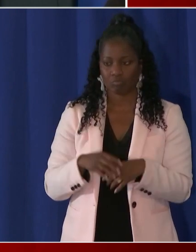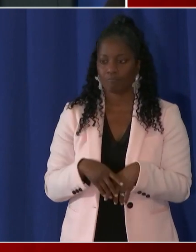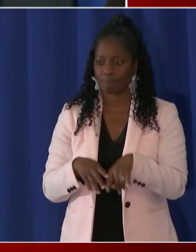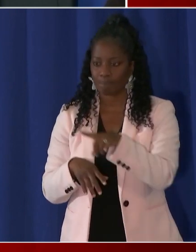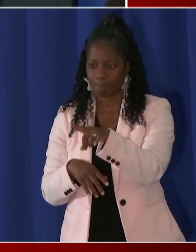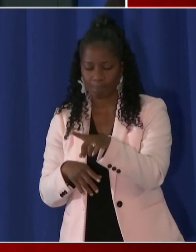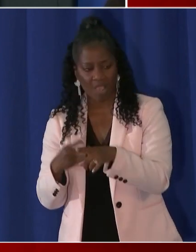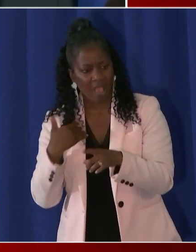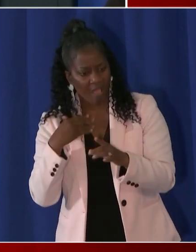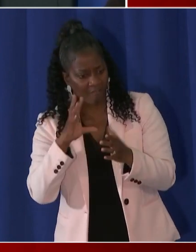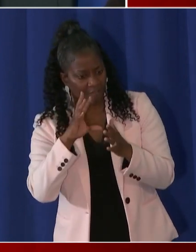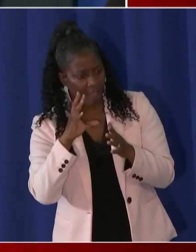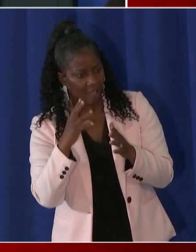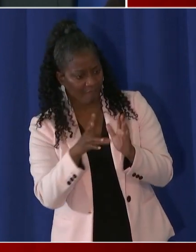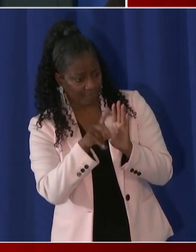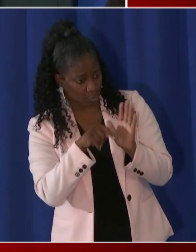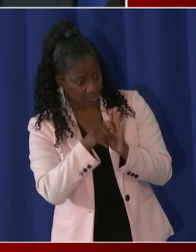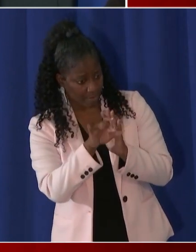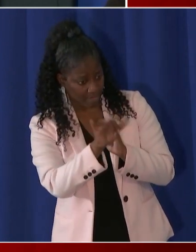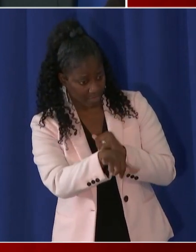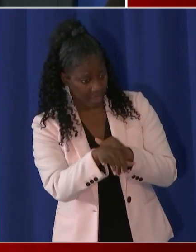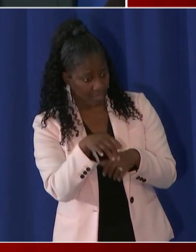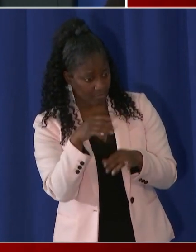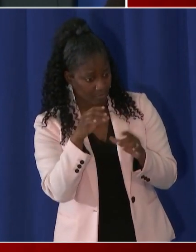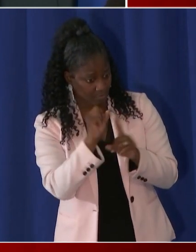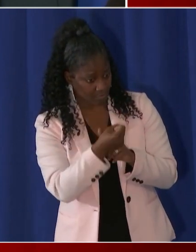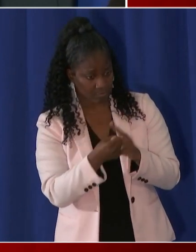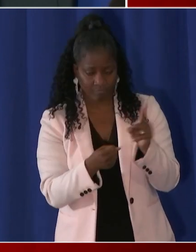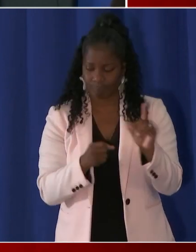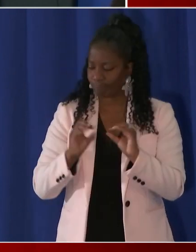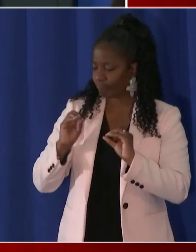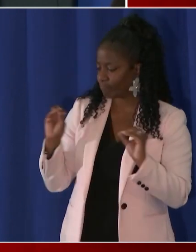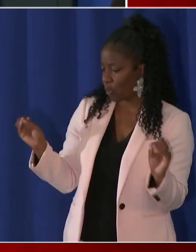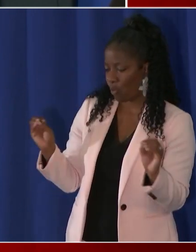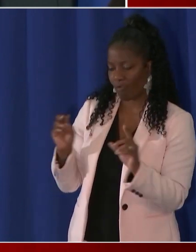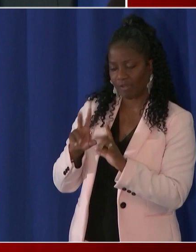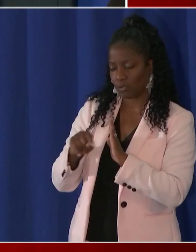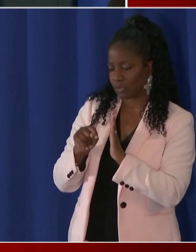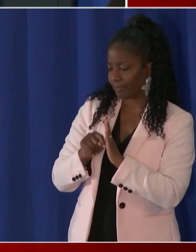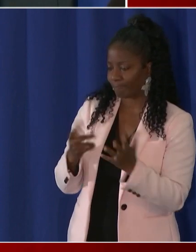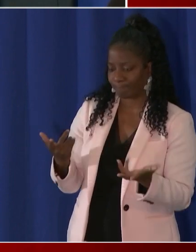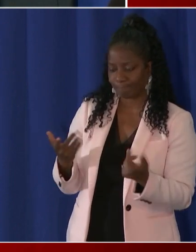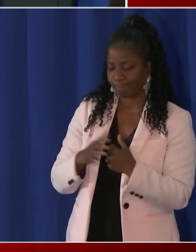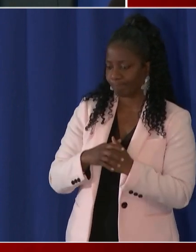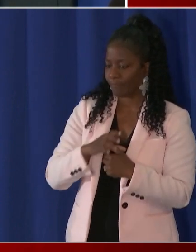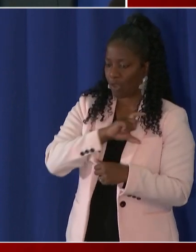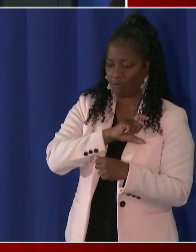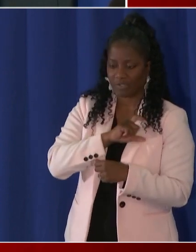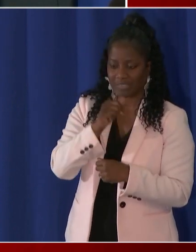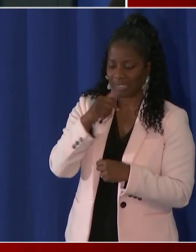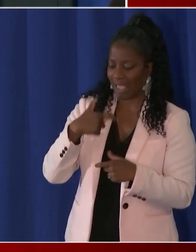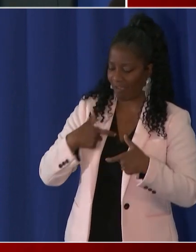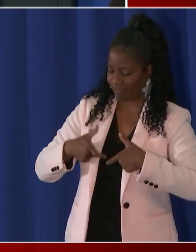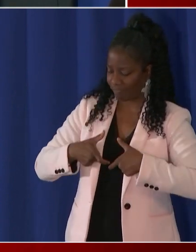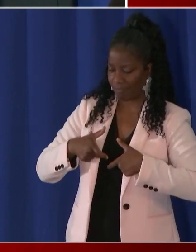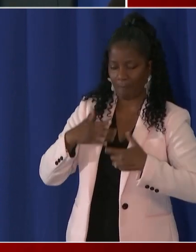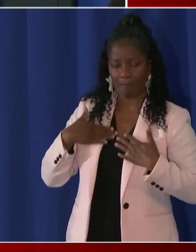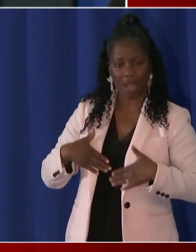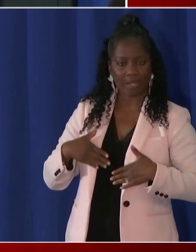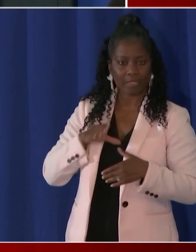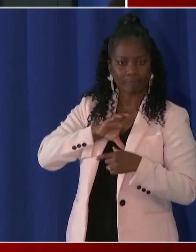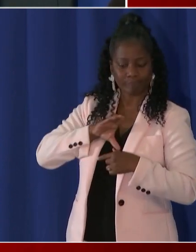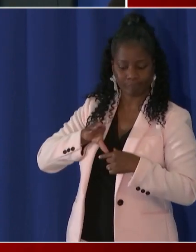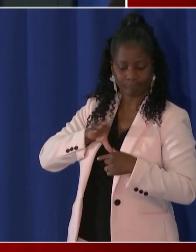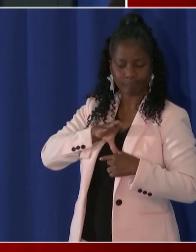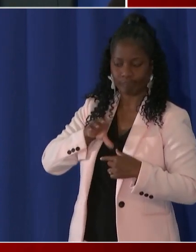there video of the incident? There is not. There is no video of the incident. The officers were not wearing body-worn cameras, and there